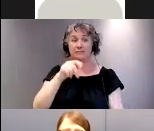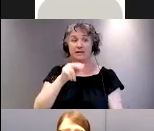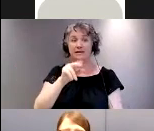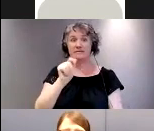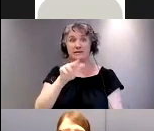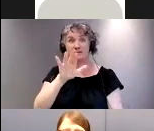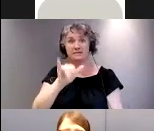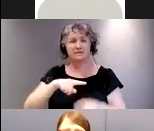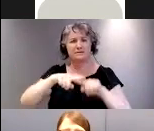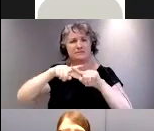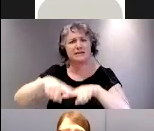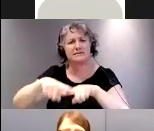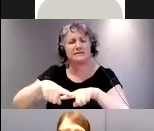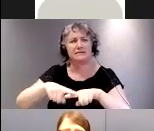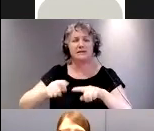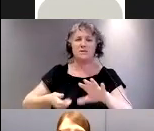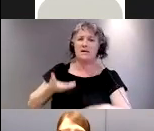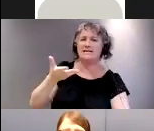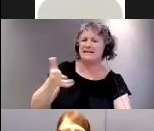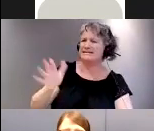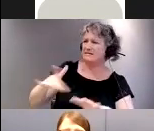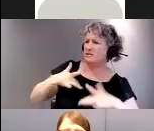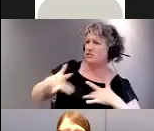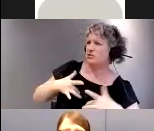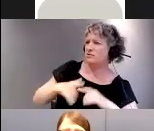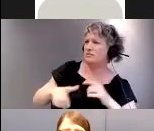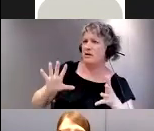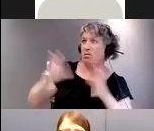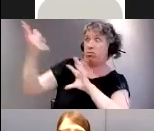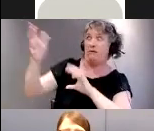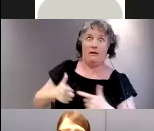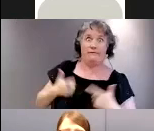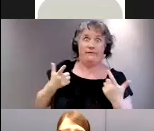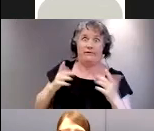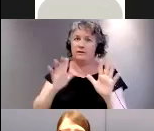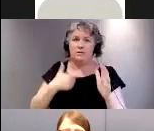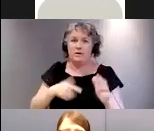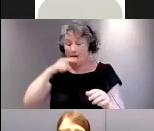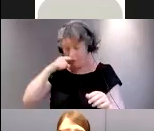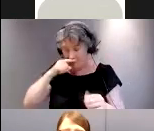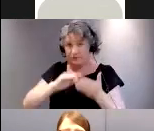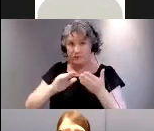or, but I have a concern about this issue, but I don't want to rock the boat. Excuse me.